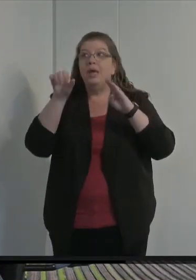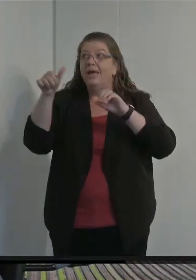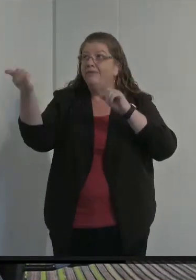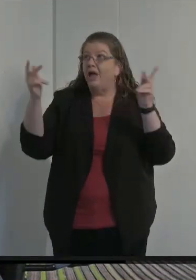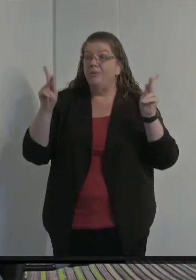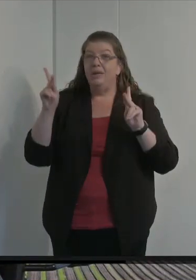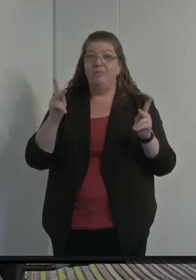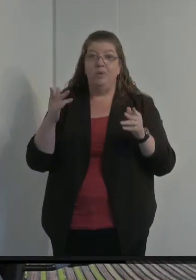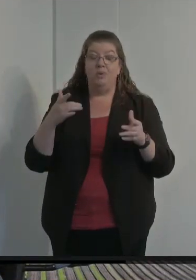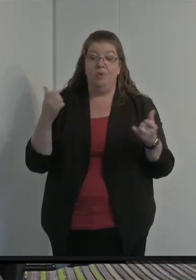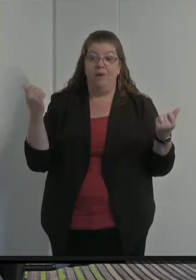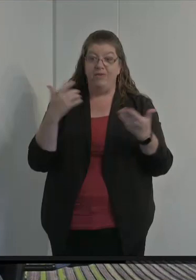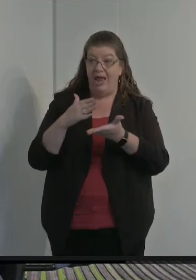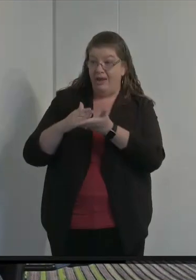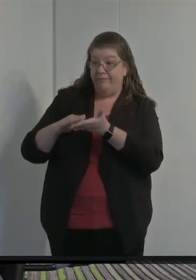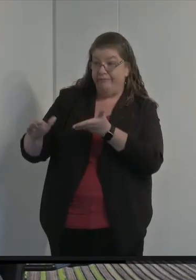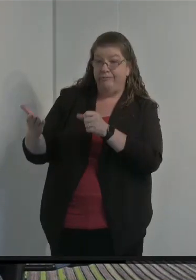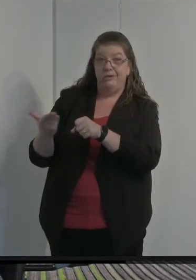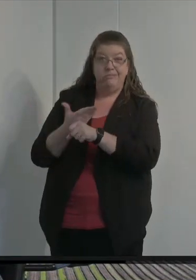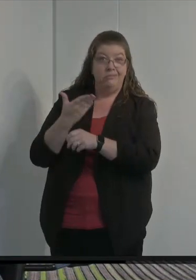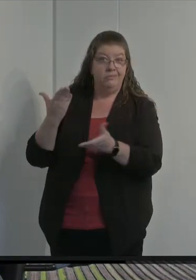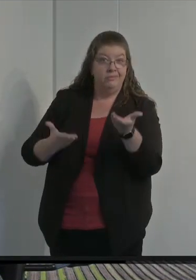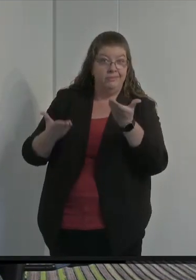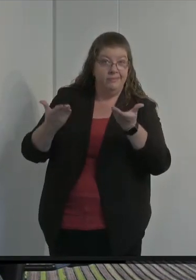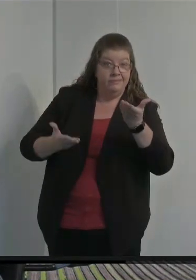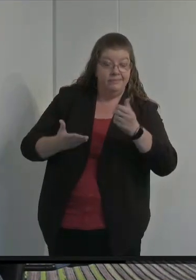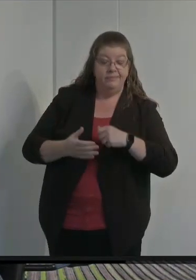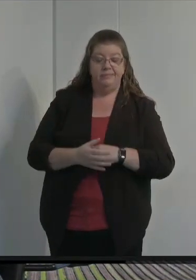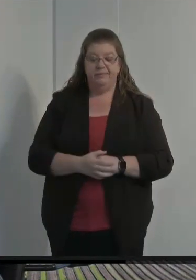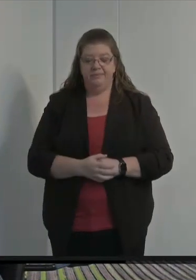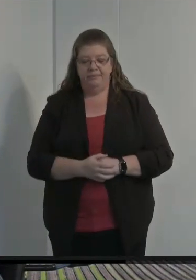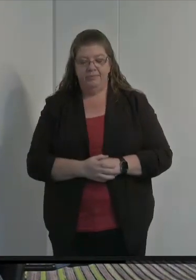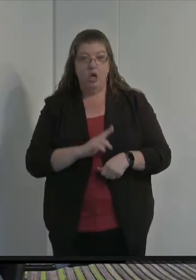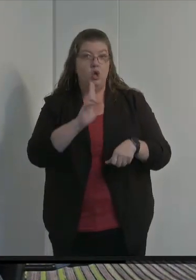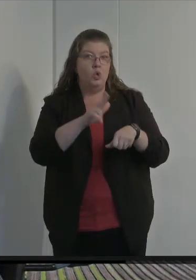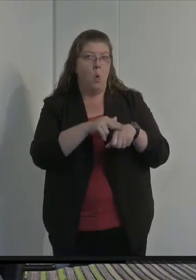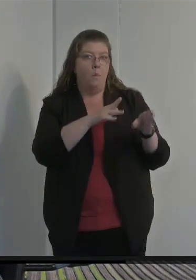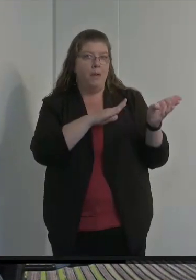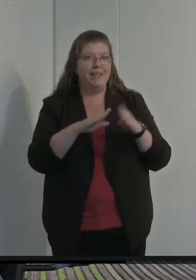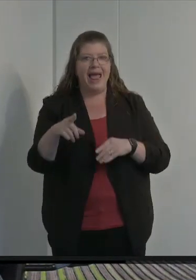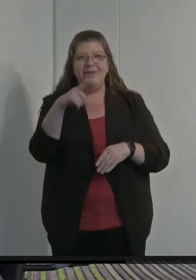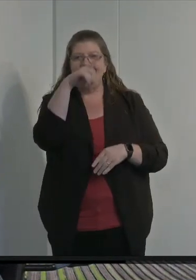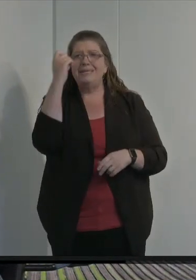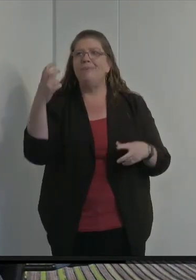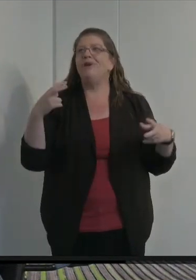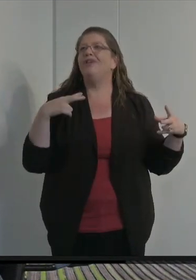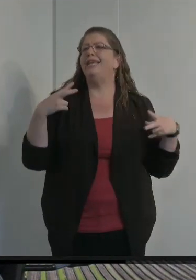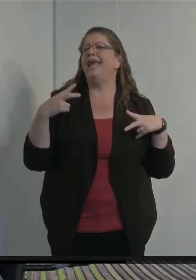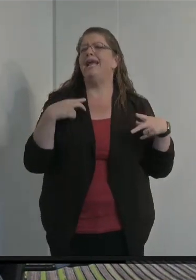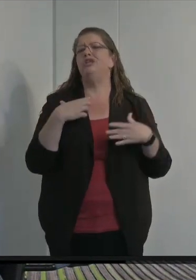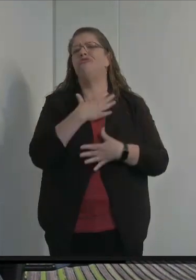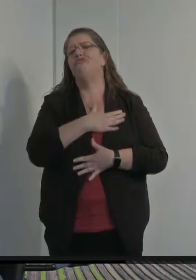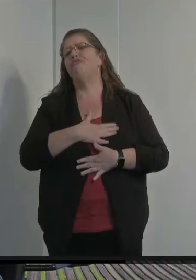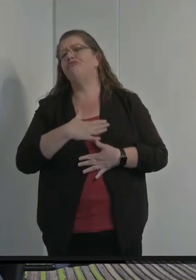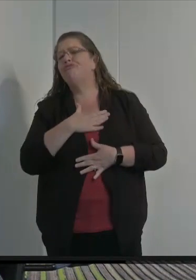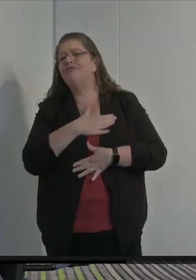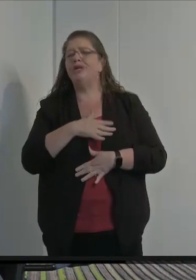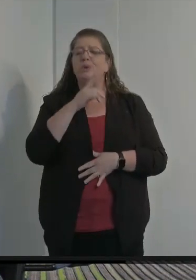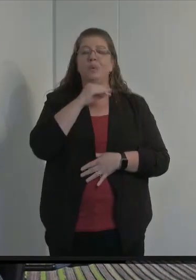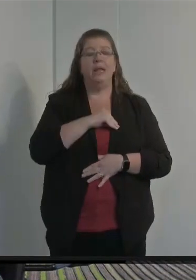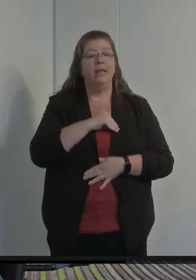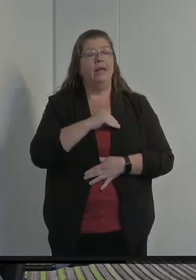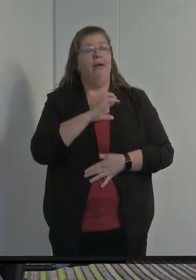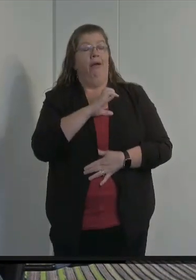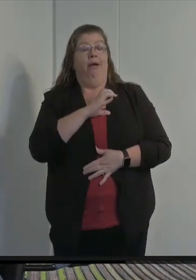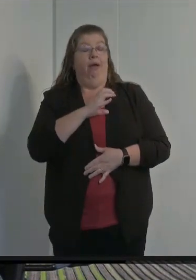they may lose their jobs. Normal plans for summer vacations and times to recharge individually